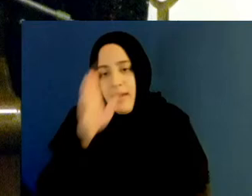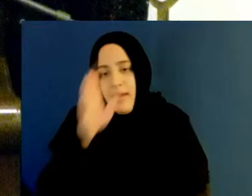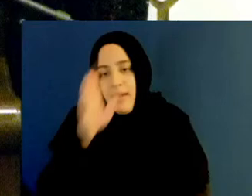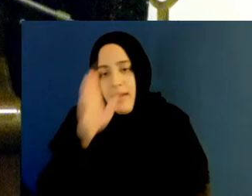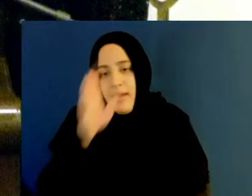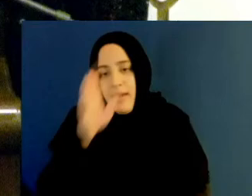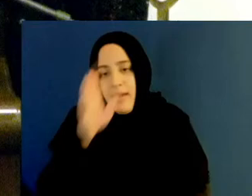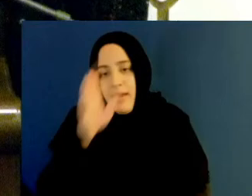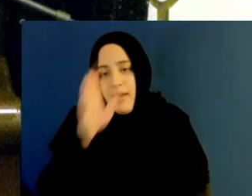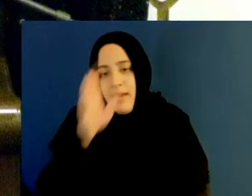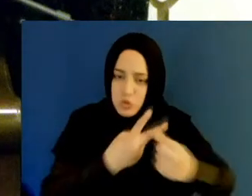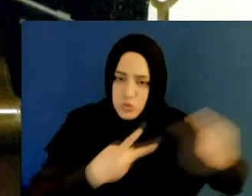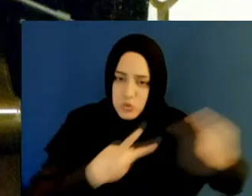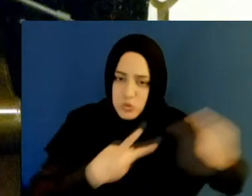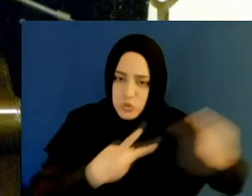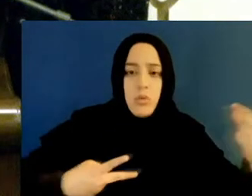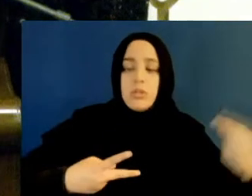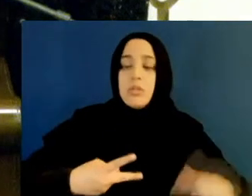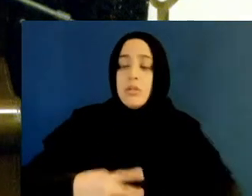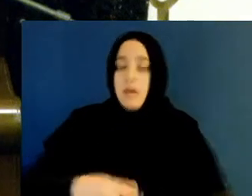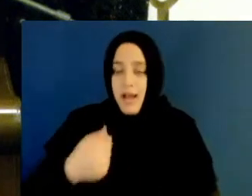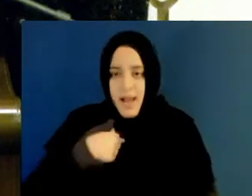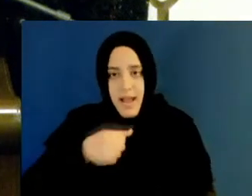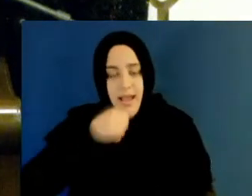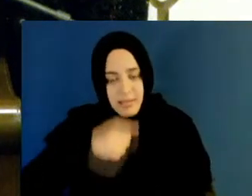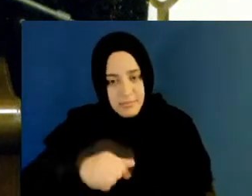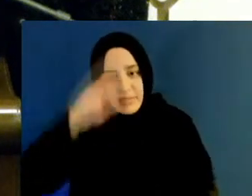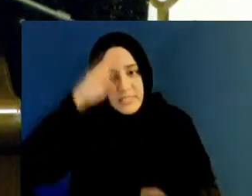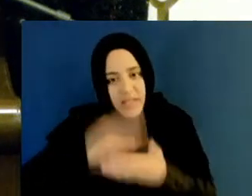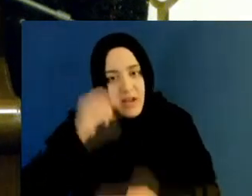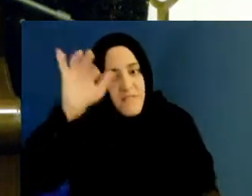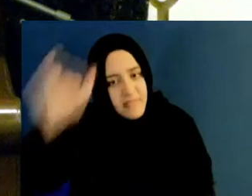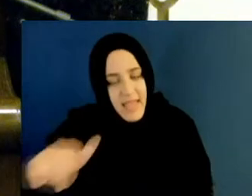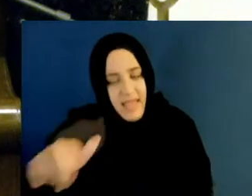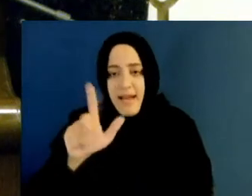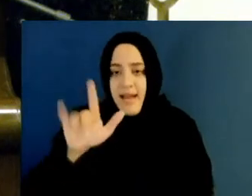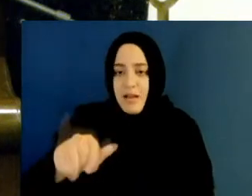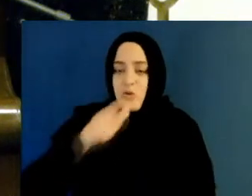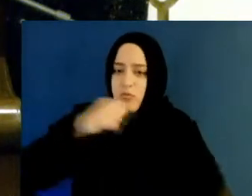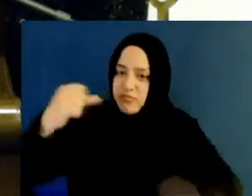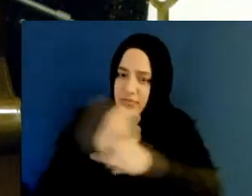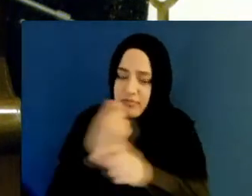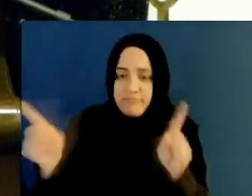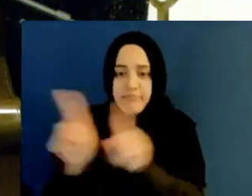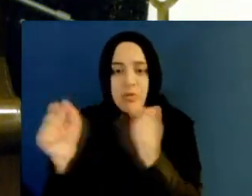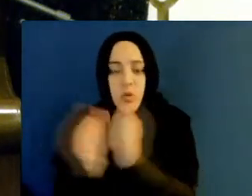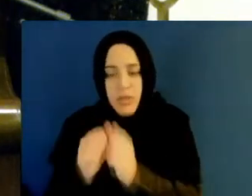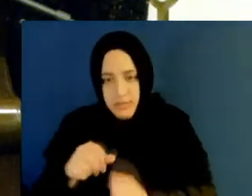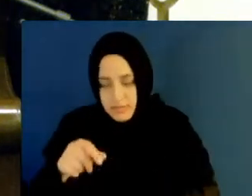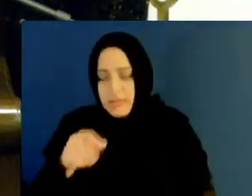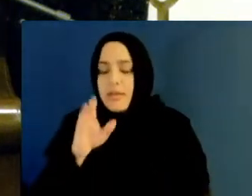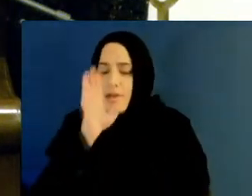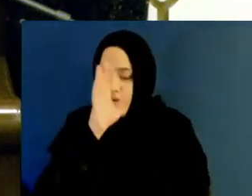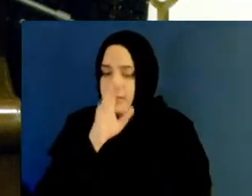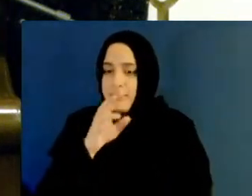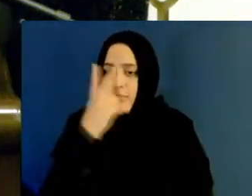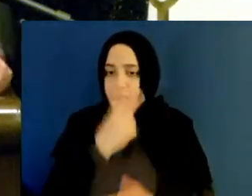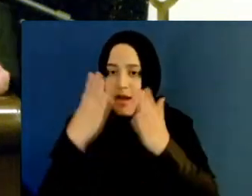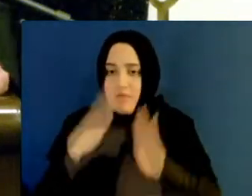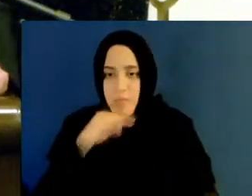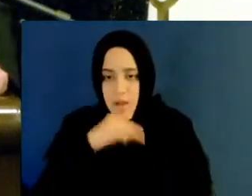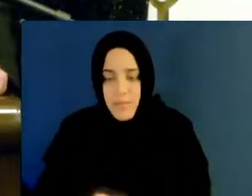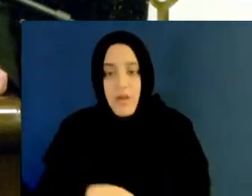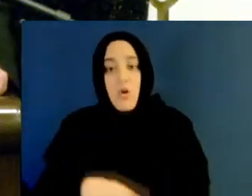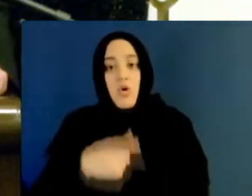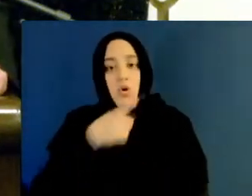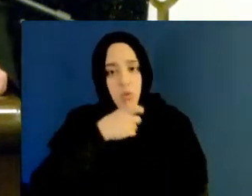Rasulullah with two spears. I am the son of that Ali who gave the bay'ah twice. I am the son of that Ali who